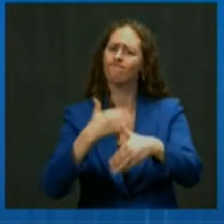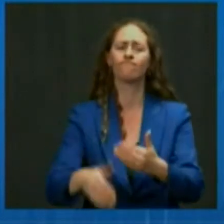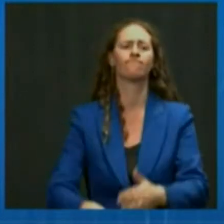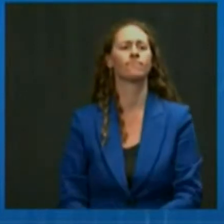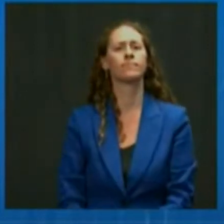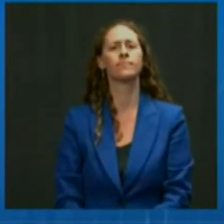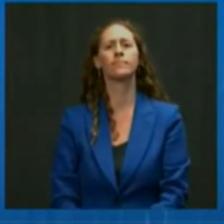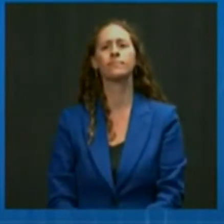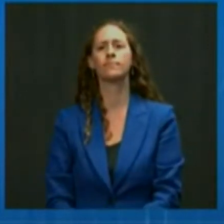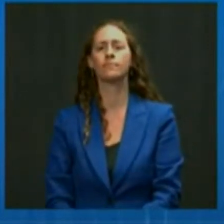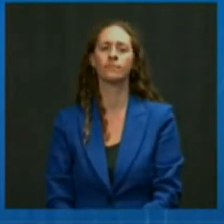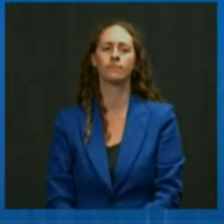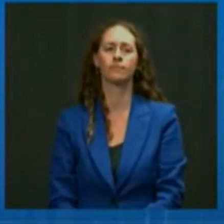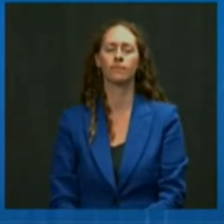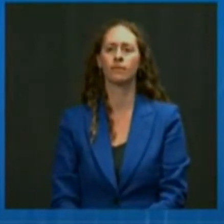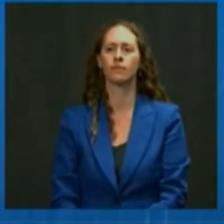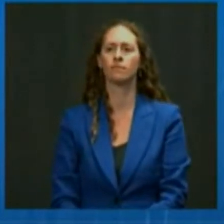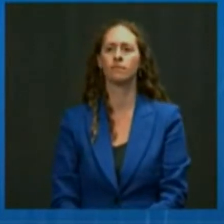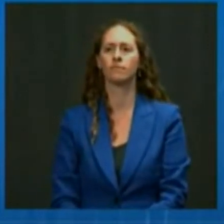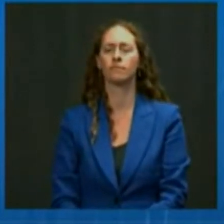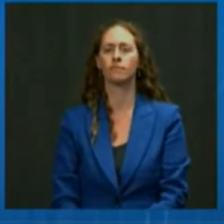at ABC News.